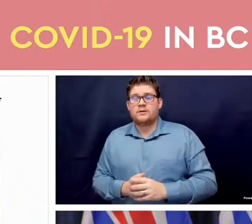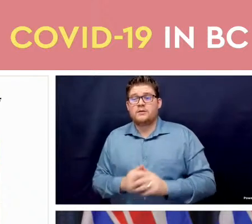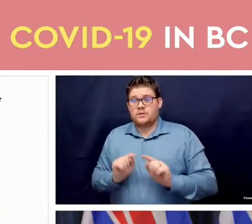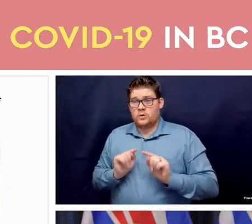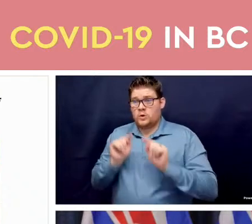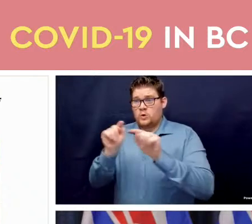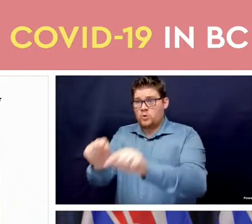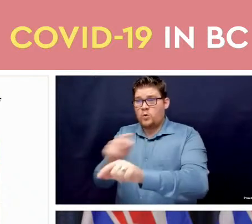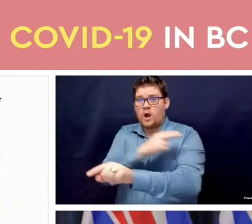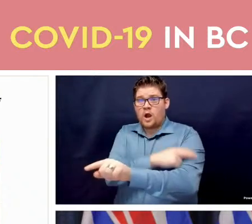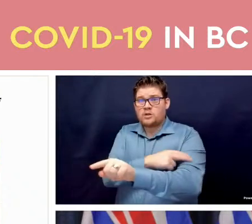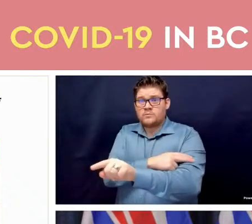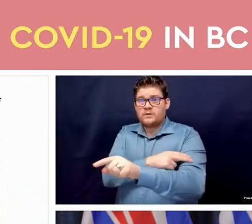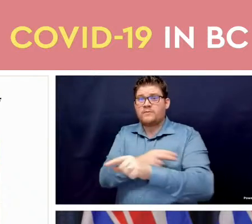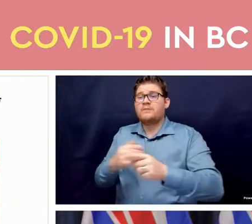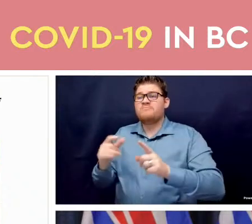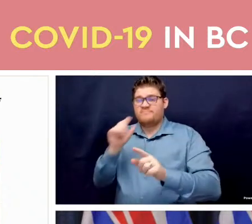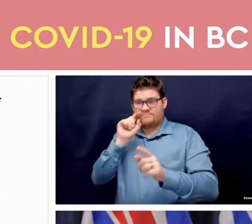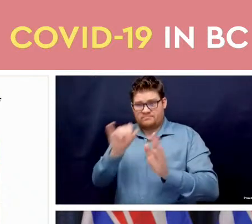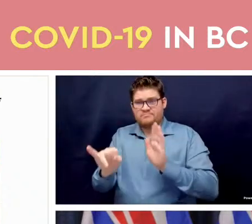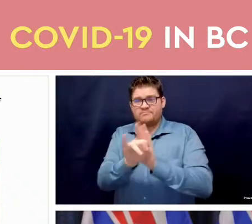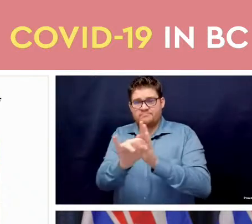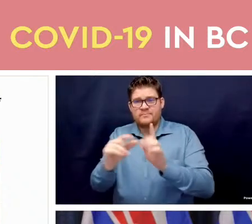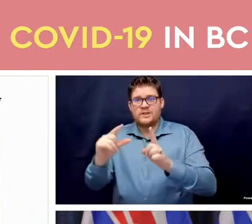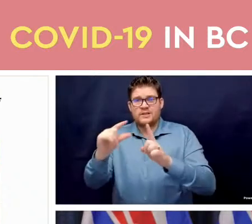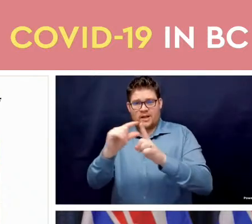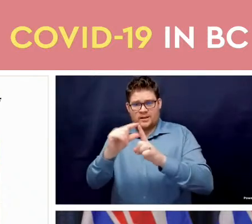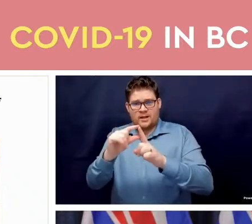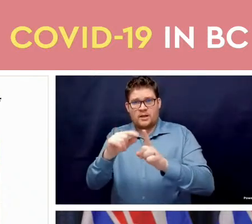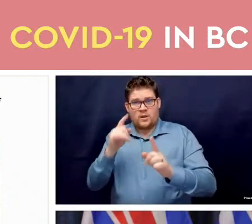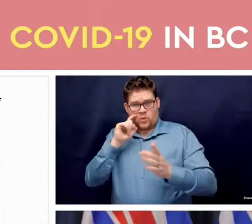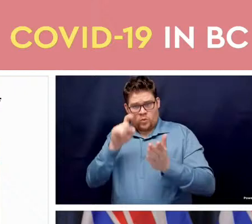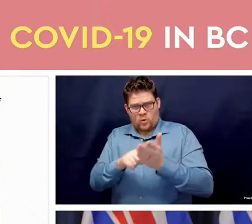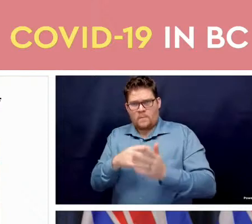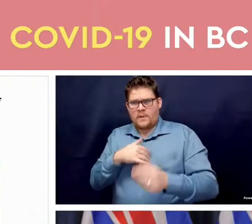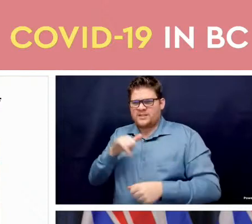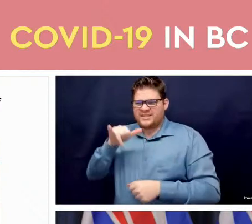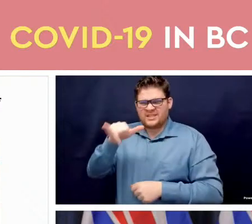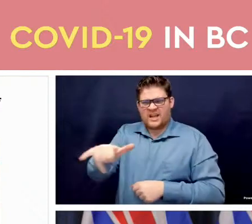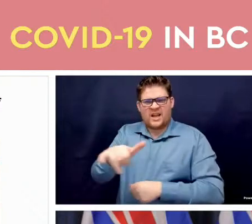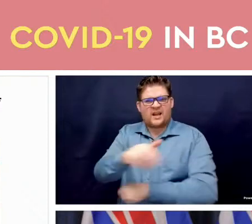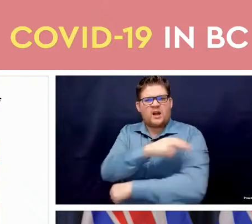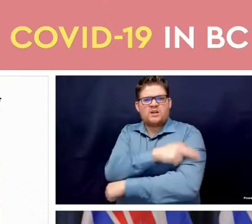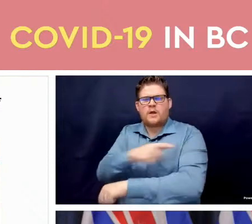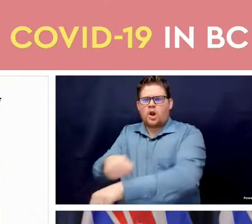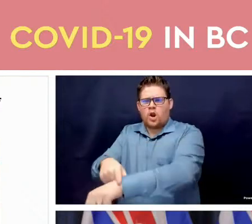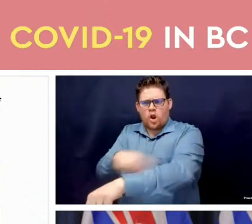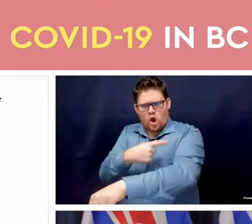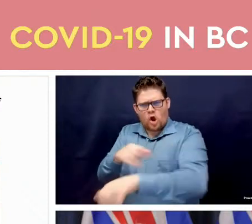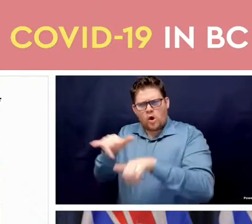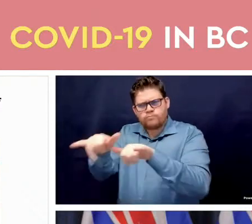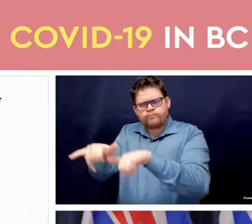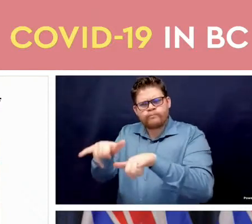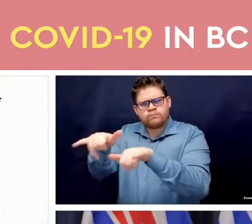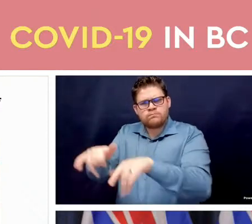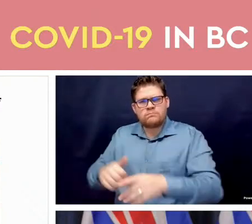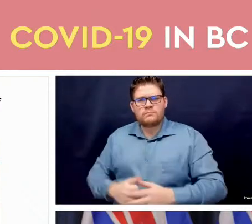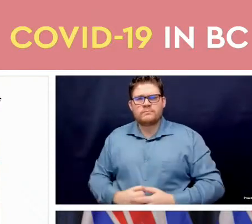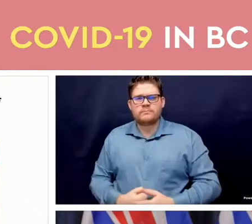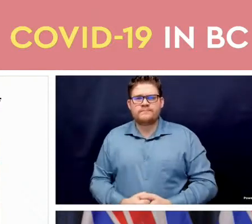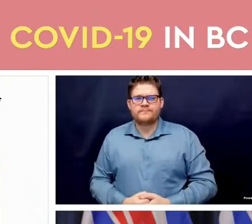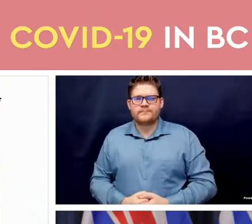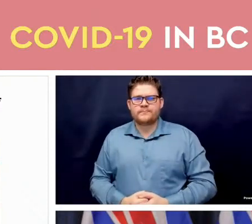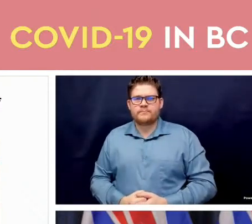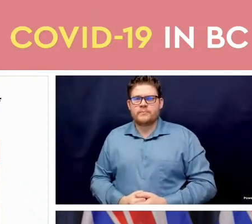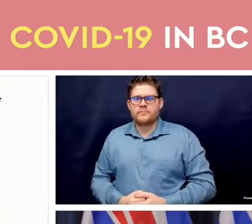with Omicron compared to people who are infected with Delta. And the same thing goes for severe